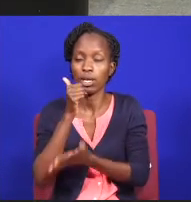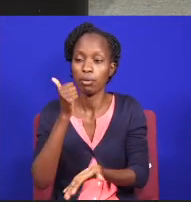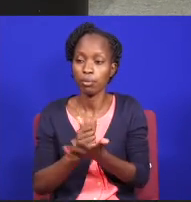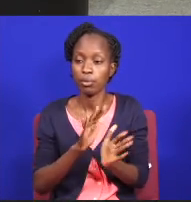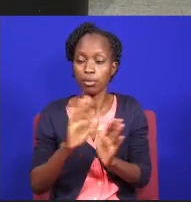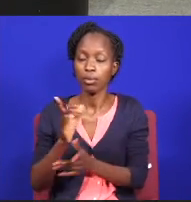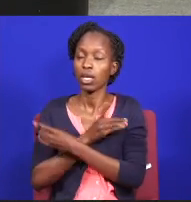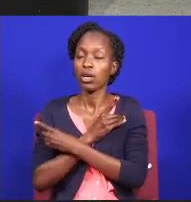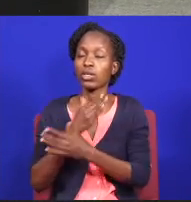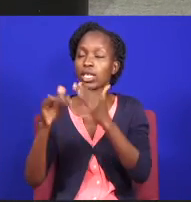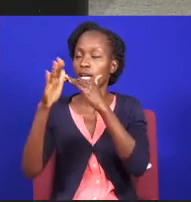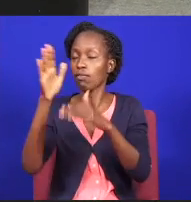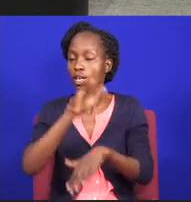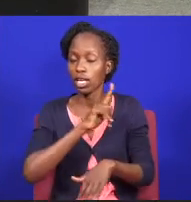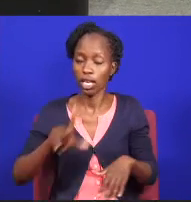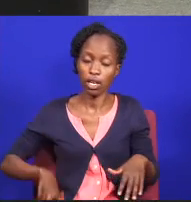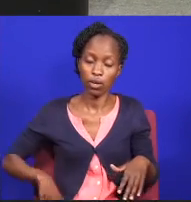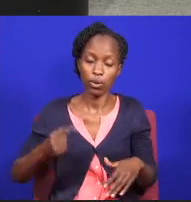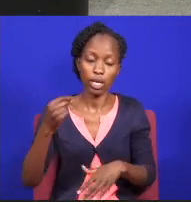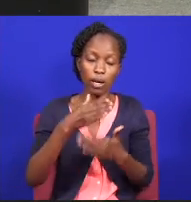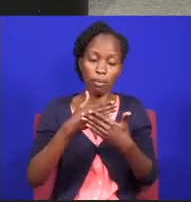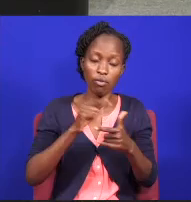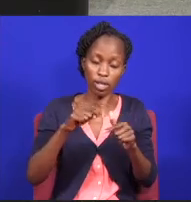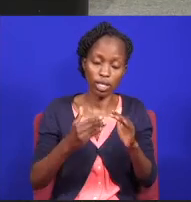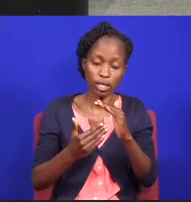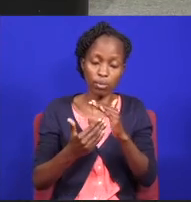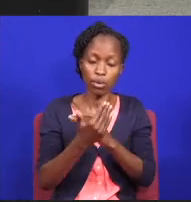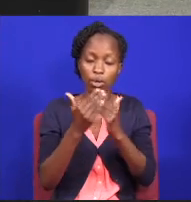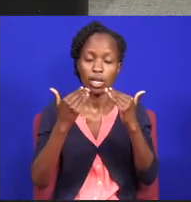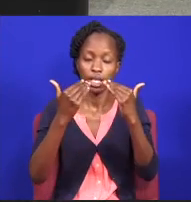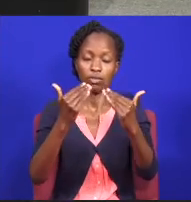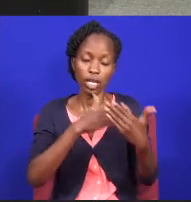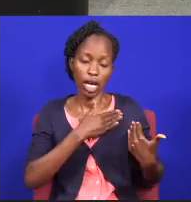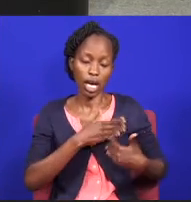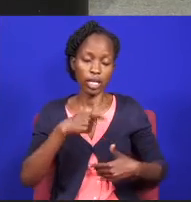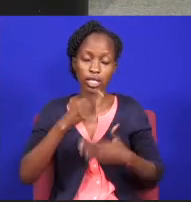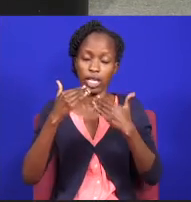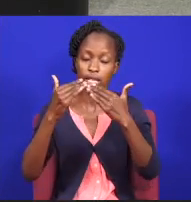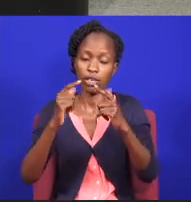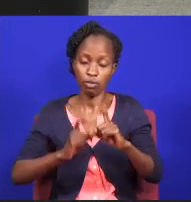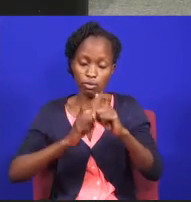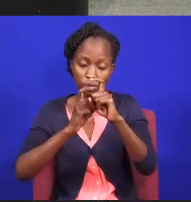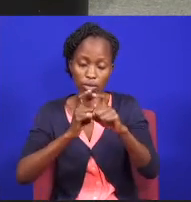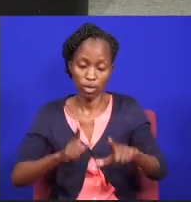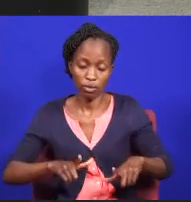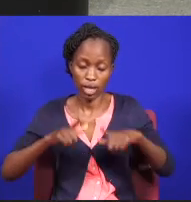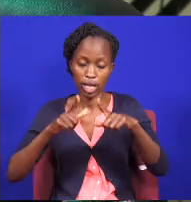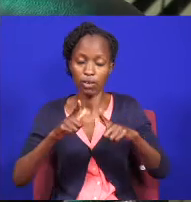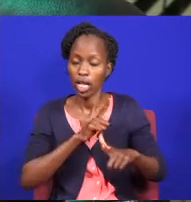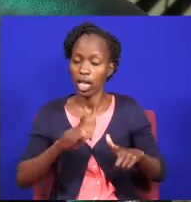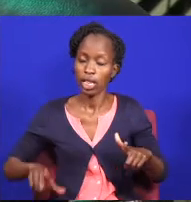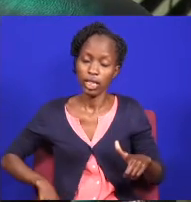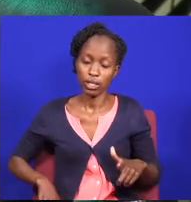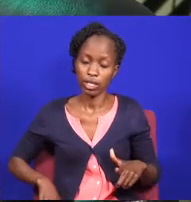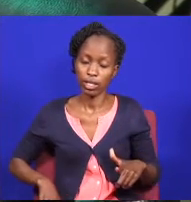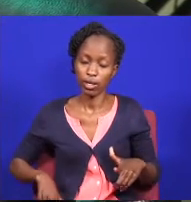dear Heavenly Father, we come before you this morning with thanksgiving in our hearts, thanking you for the gift of life. Lord, and those